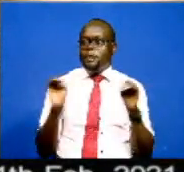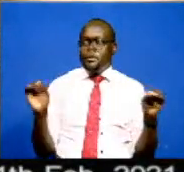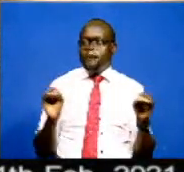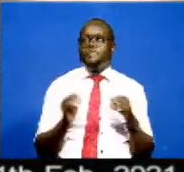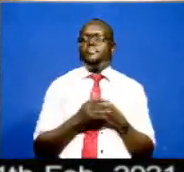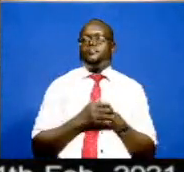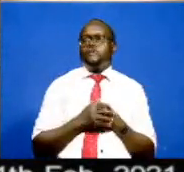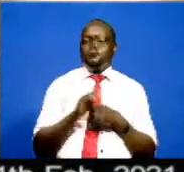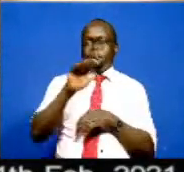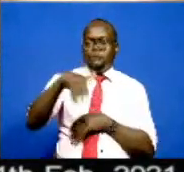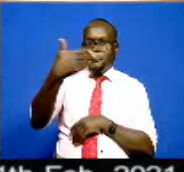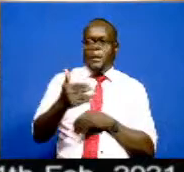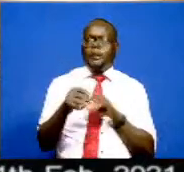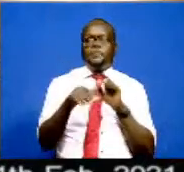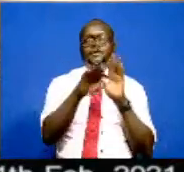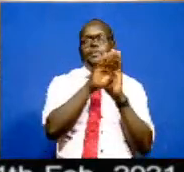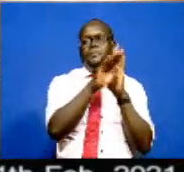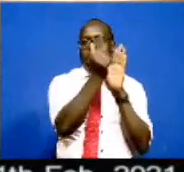Very well. Next order.